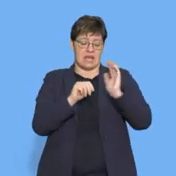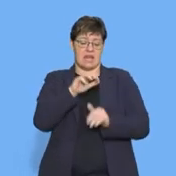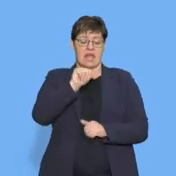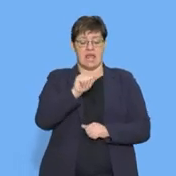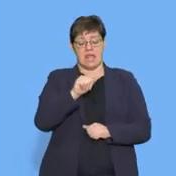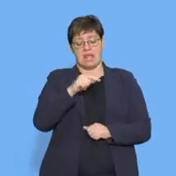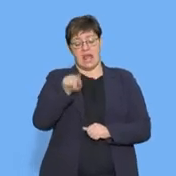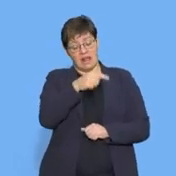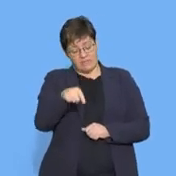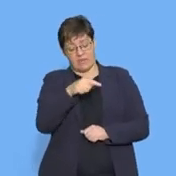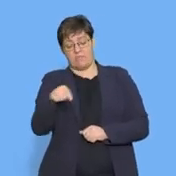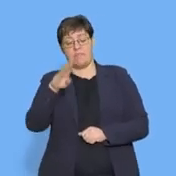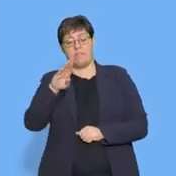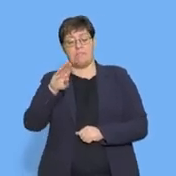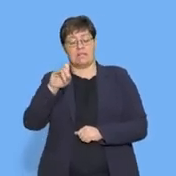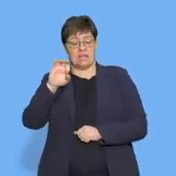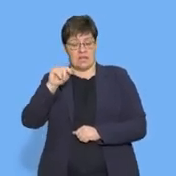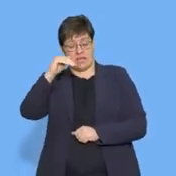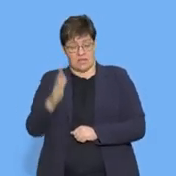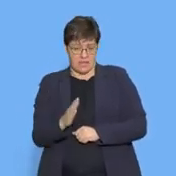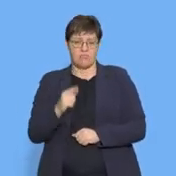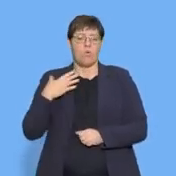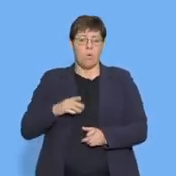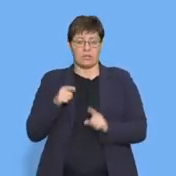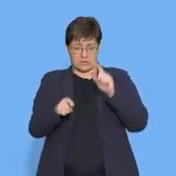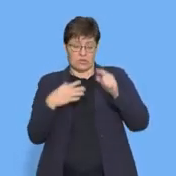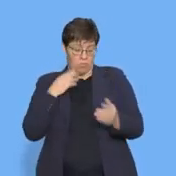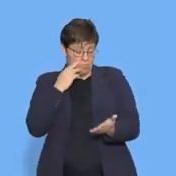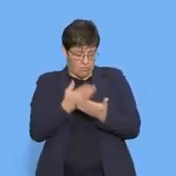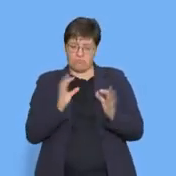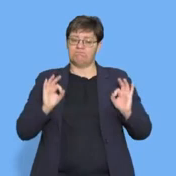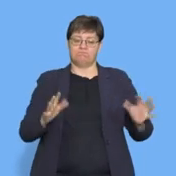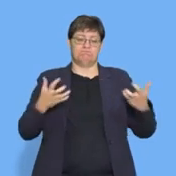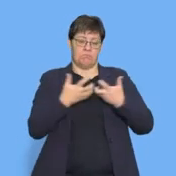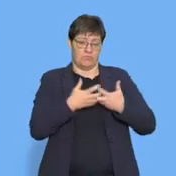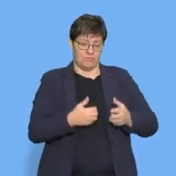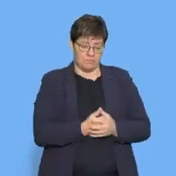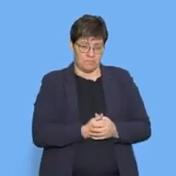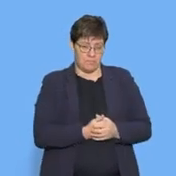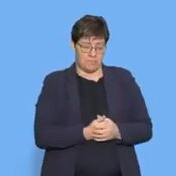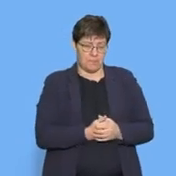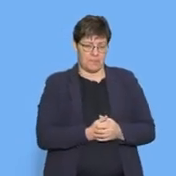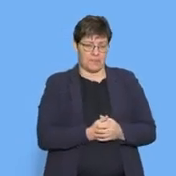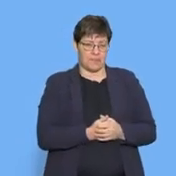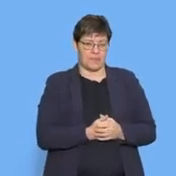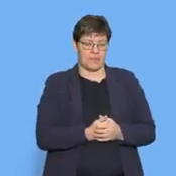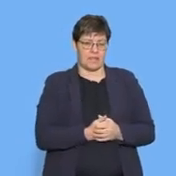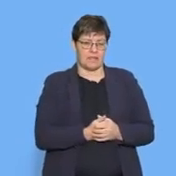that h is equal to n cos alpha sine beta over sine of alpha minus beta.